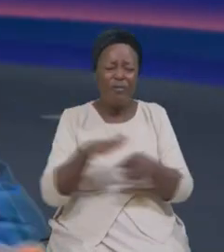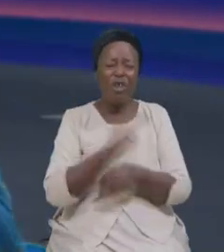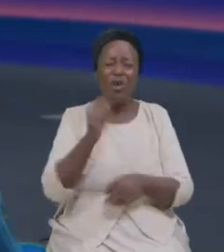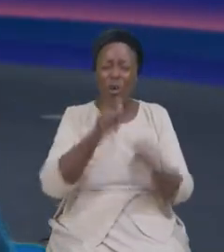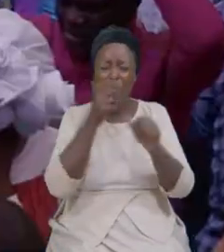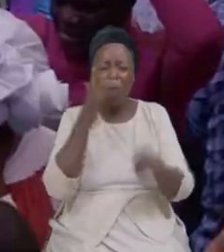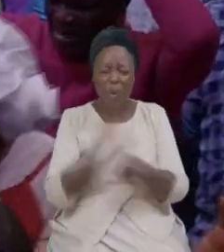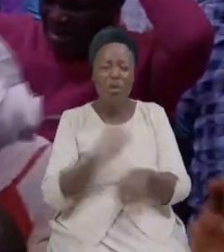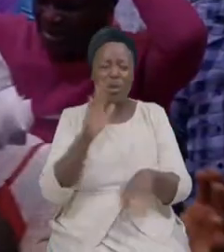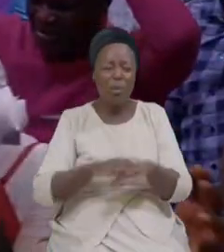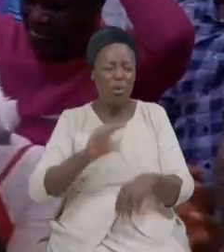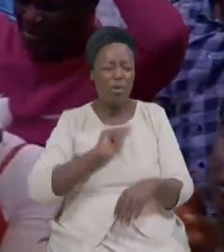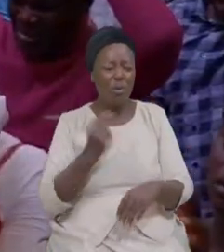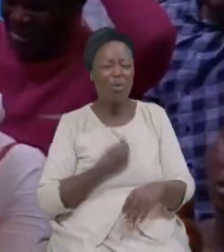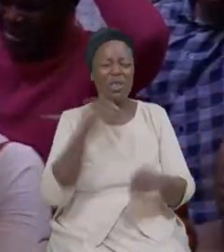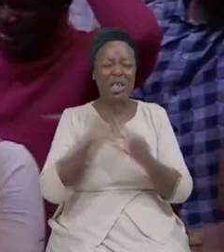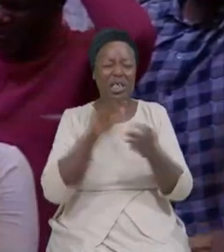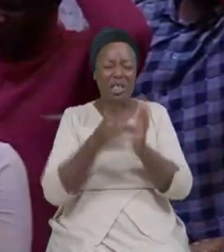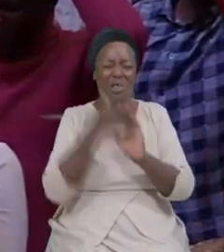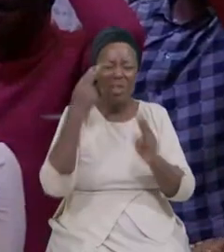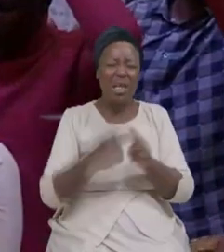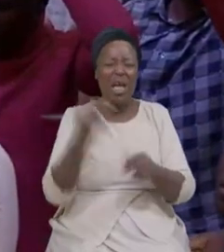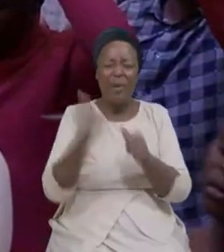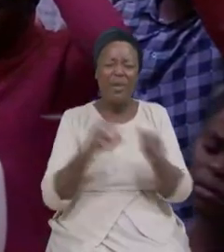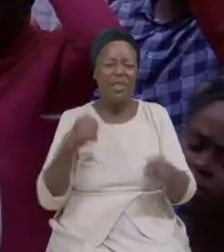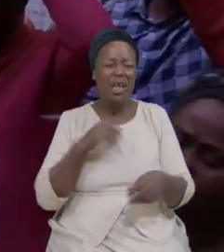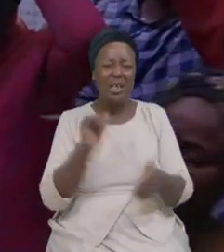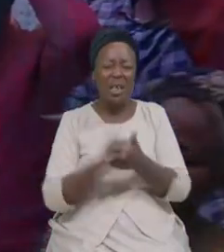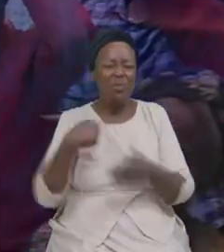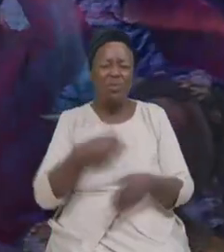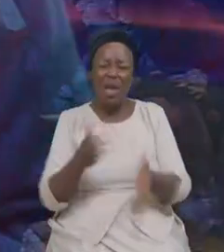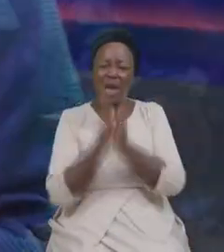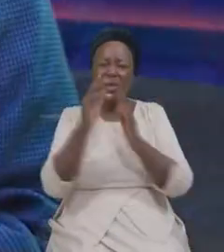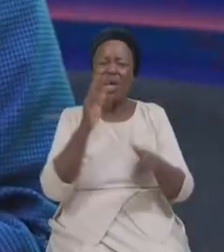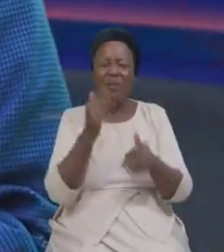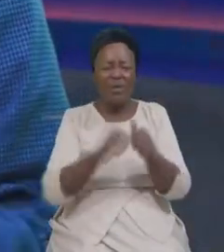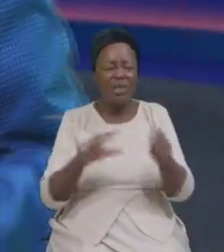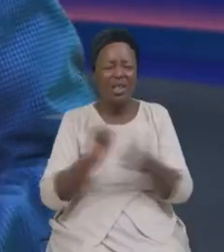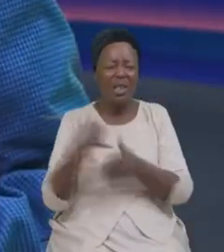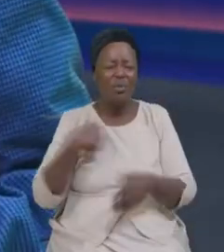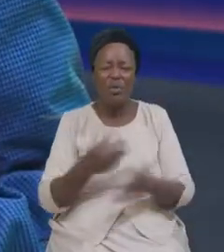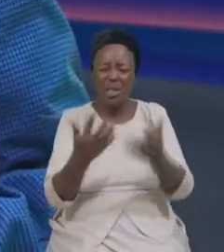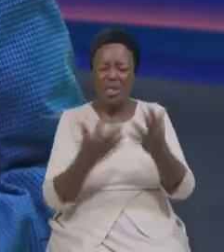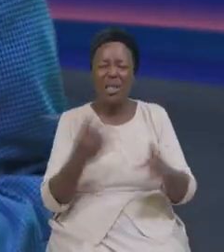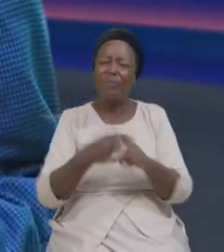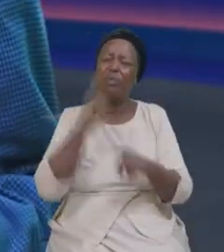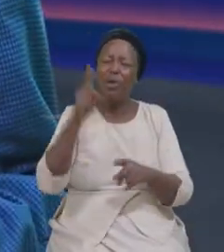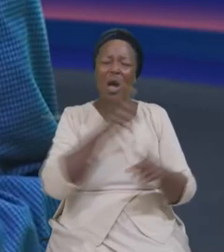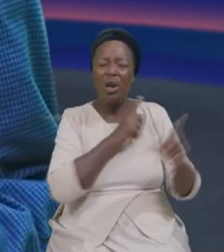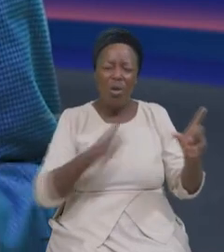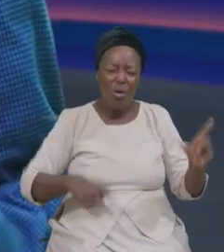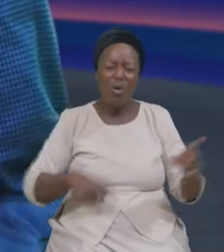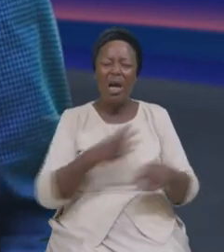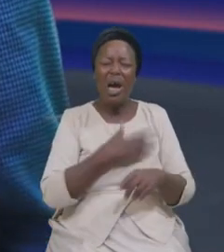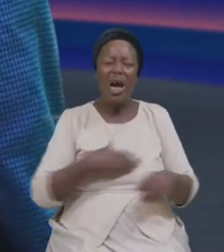in Jesus' name. Everything they have asked you, everything they have desired of you, everything they have requested of you in their heart, and